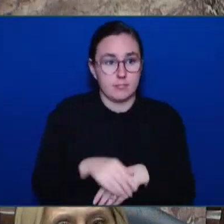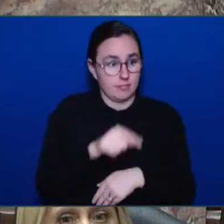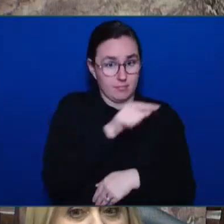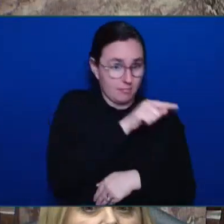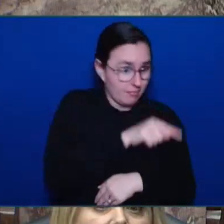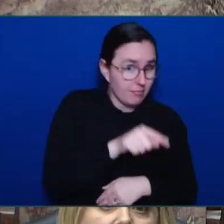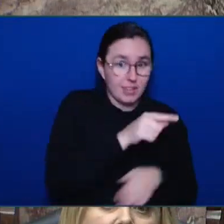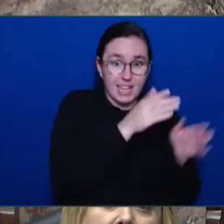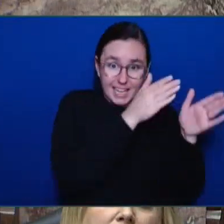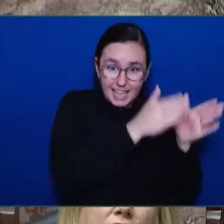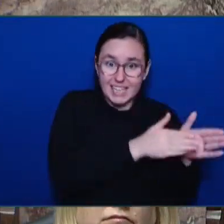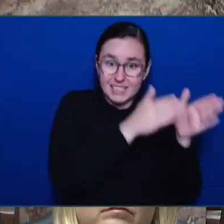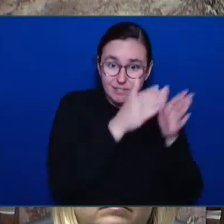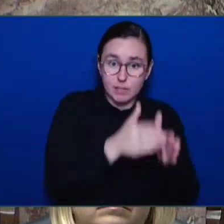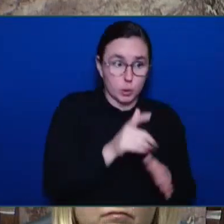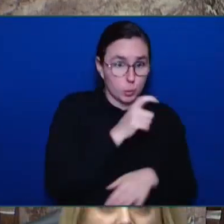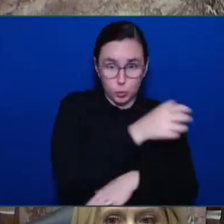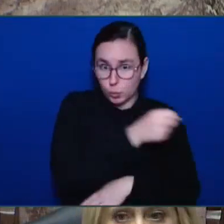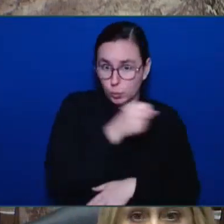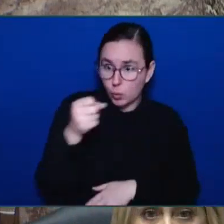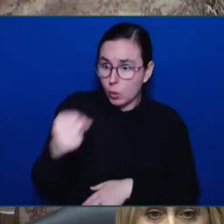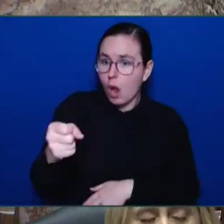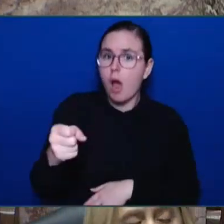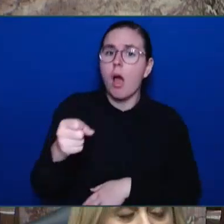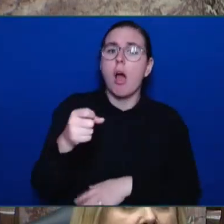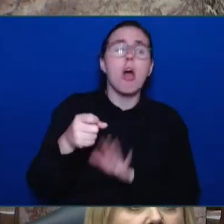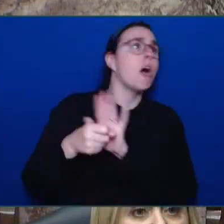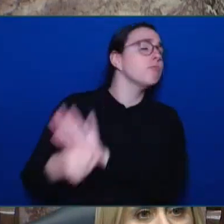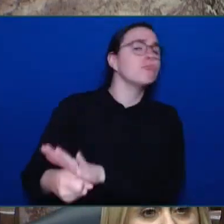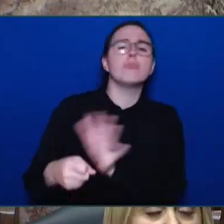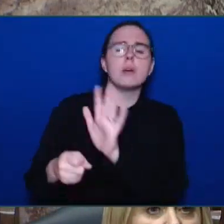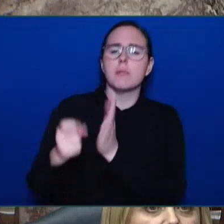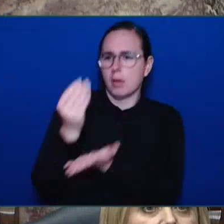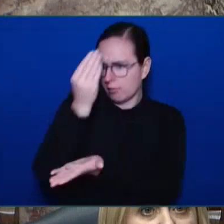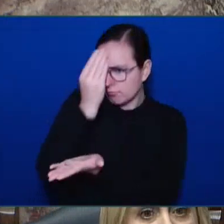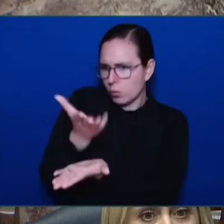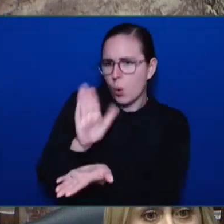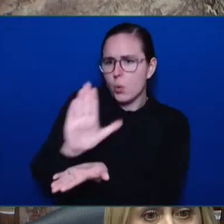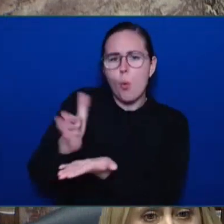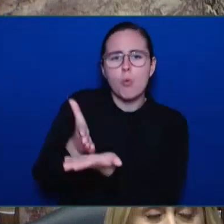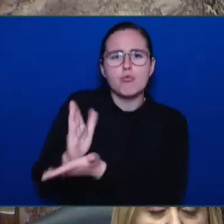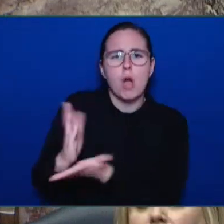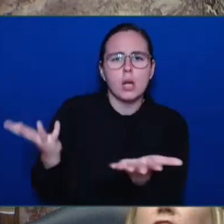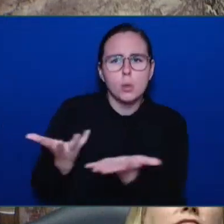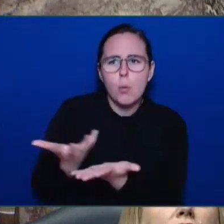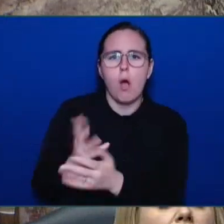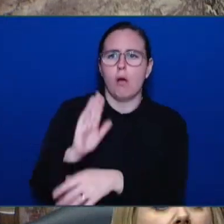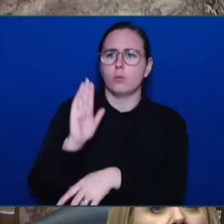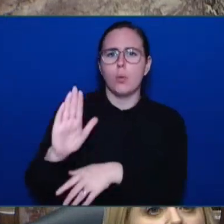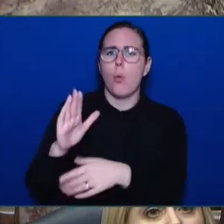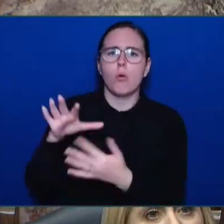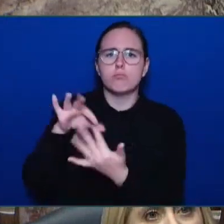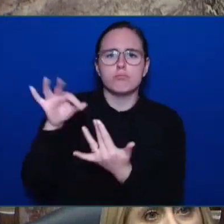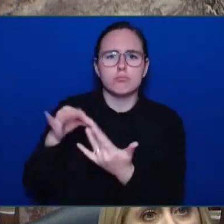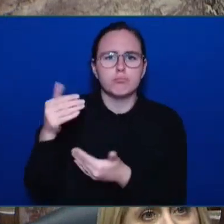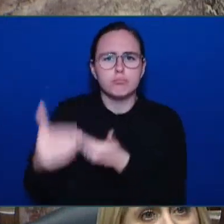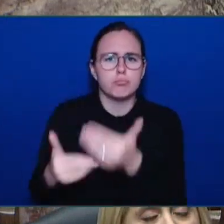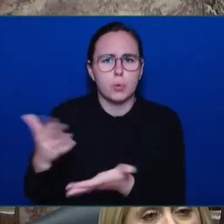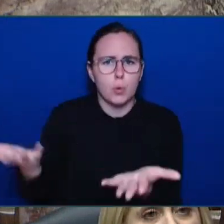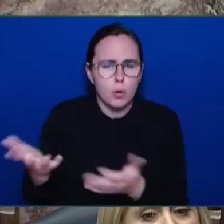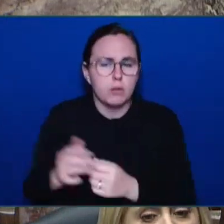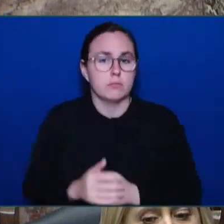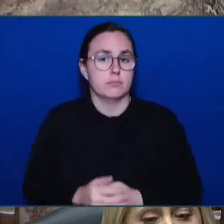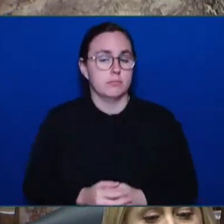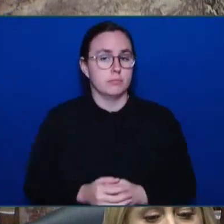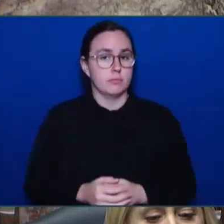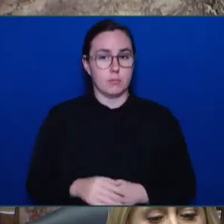working following the recommendations of the Ombudsperson's report in 2019 to develop,